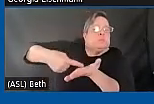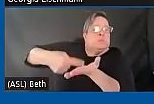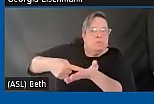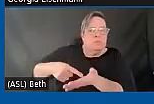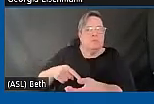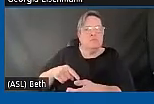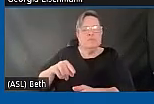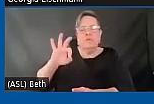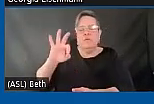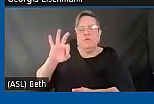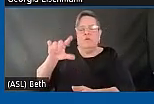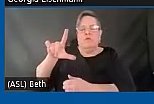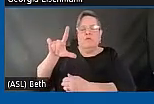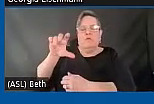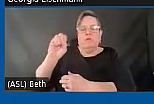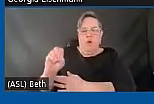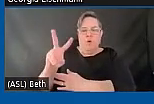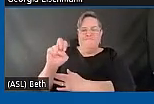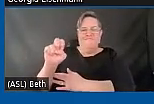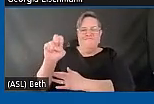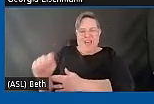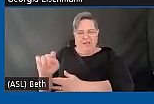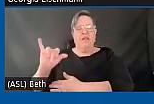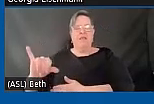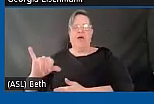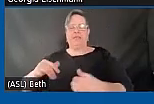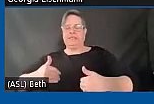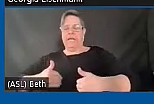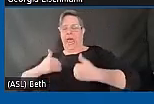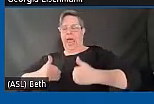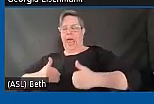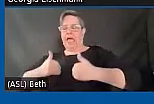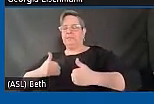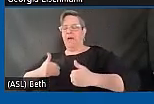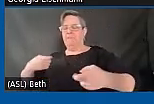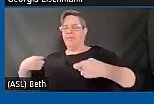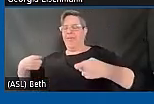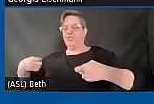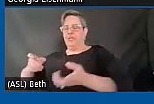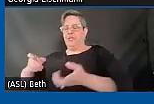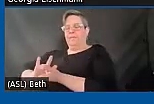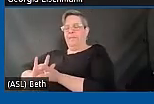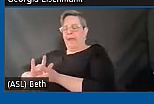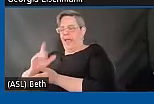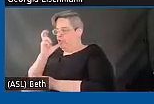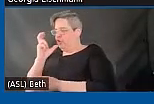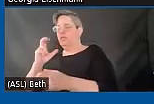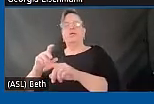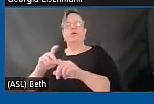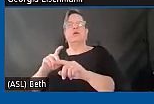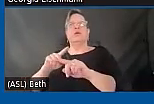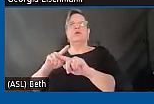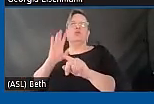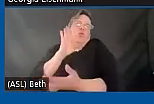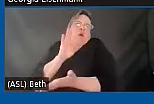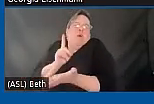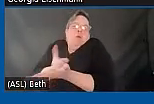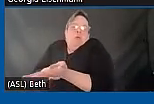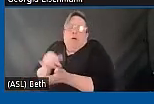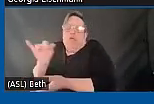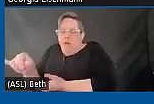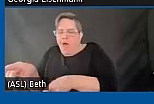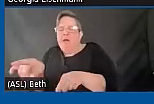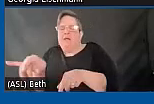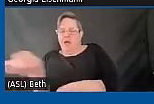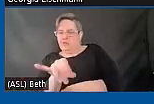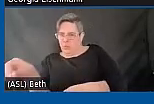Flovent, which is an asthma management medication, but we'll spend a little bit of time on that too. I just want to make sure you're all aware of that. So thanks again